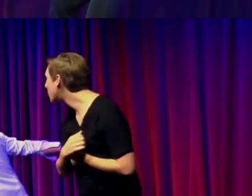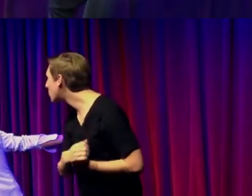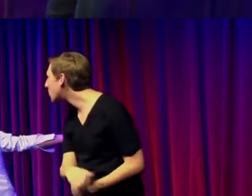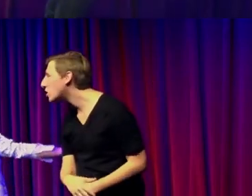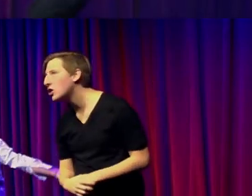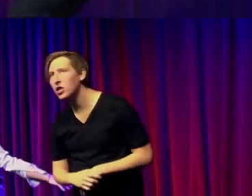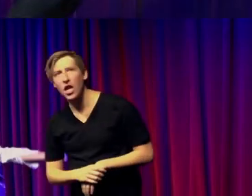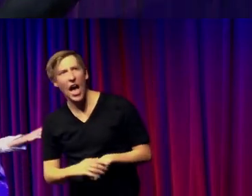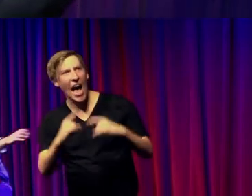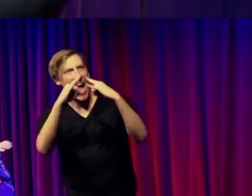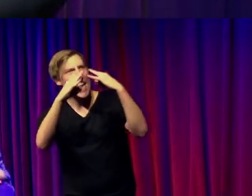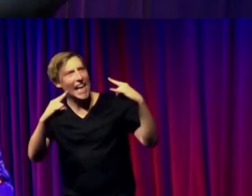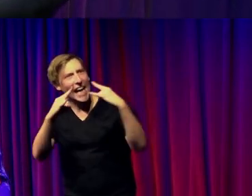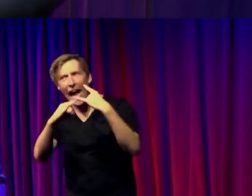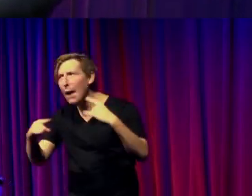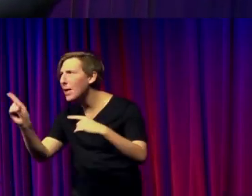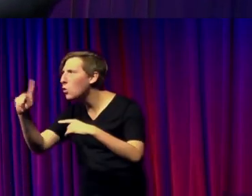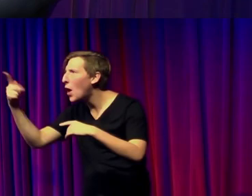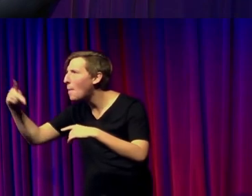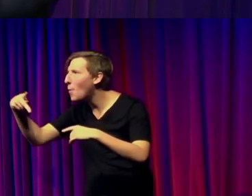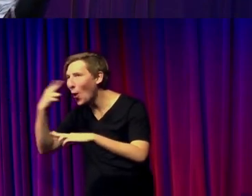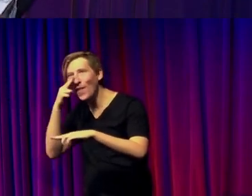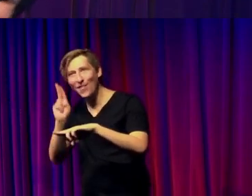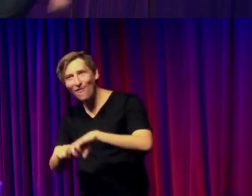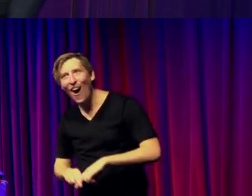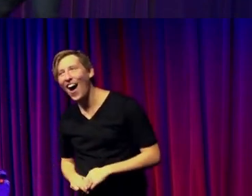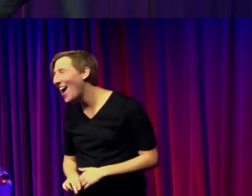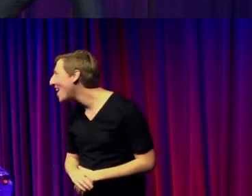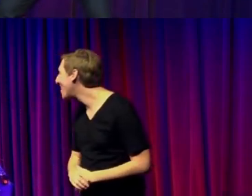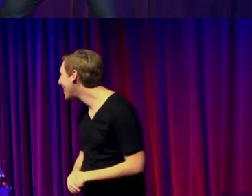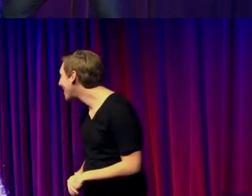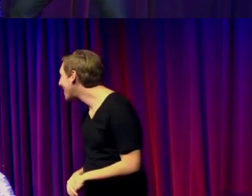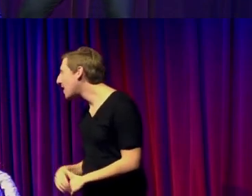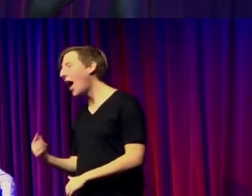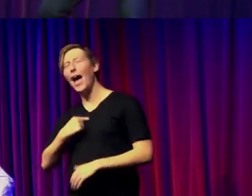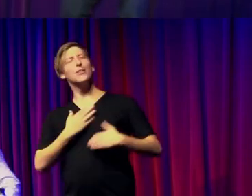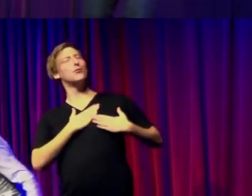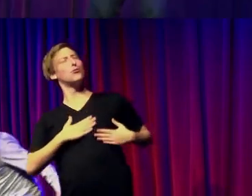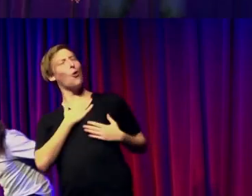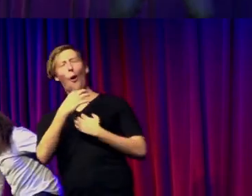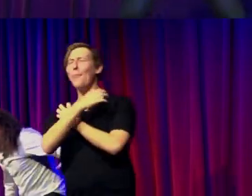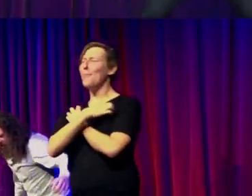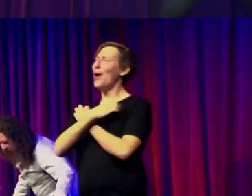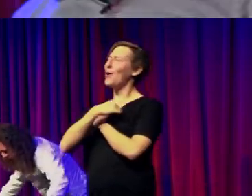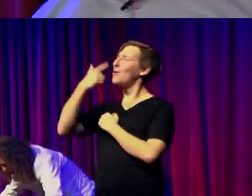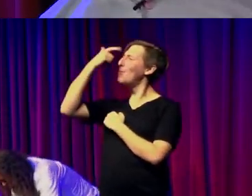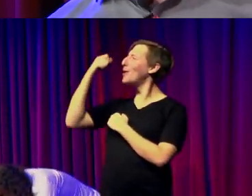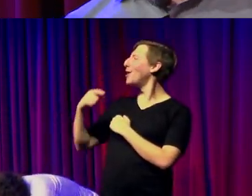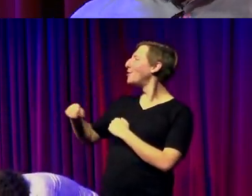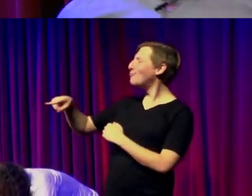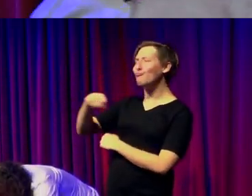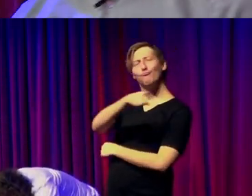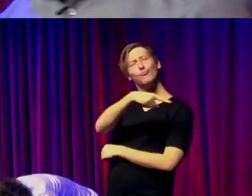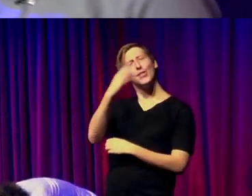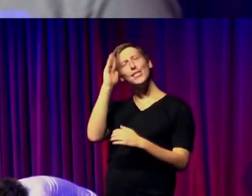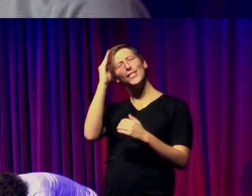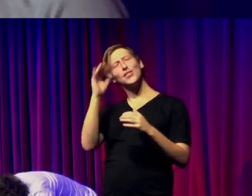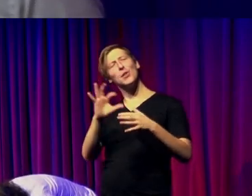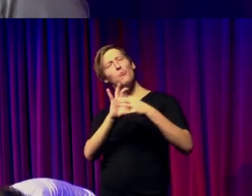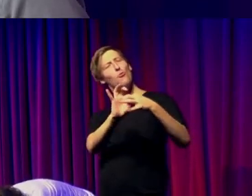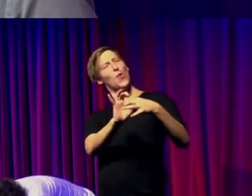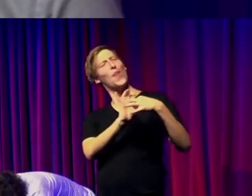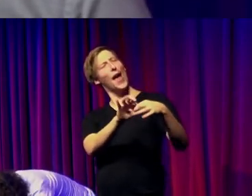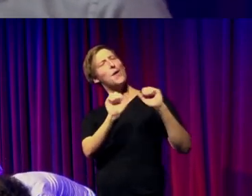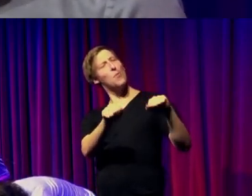Camping in Portland is fun. Oh, it is fun. I like these bears because they seem relatable, a little less threatening.